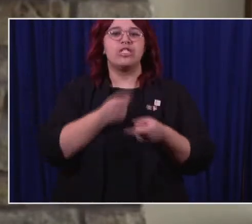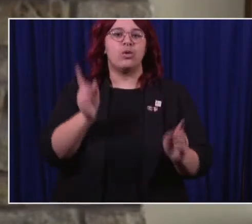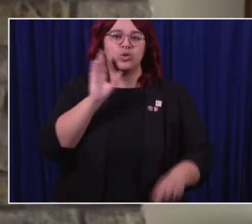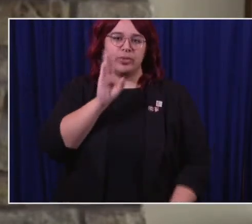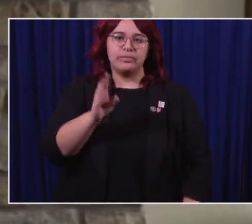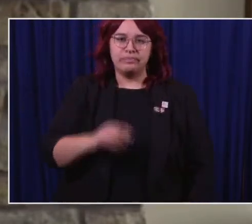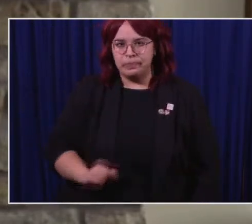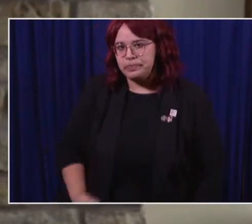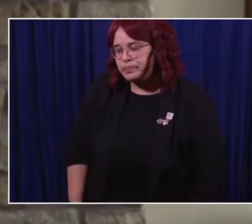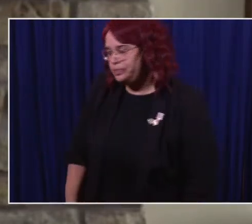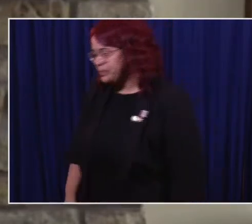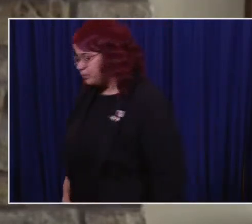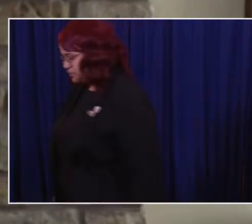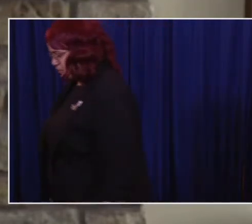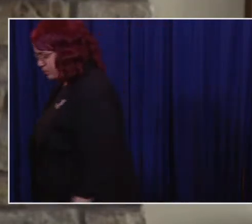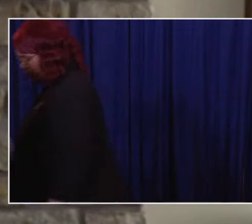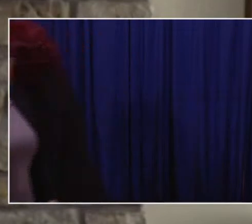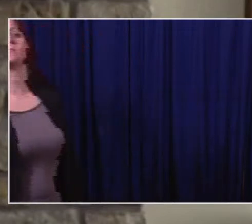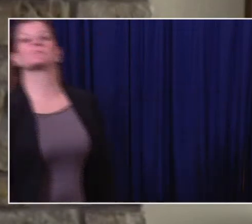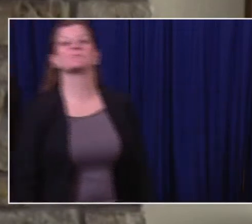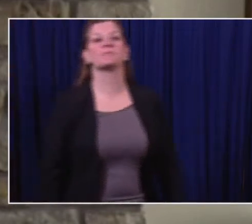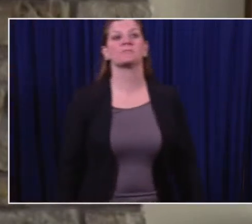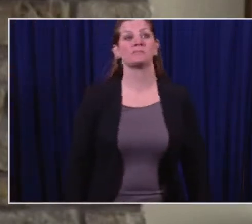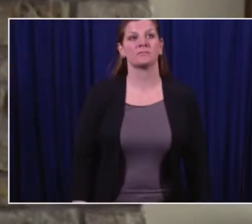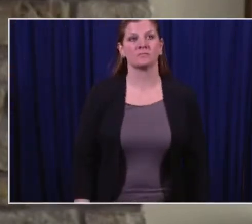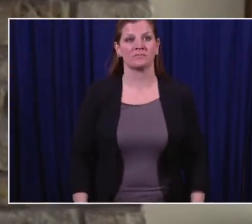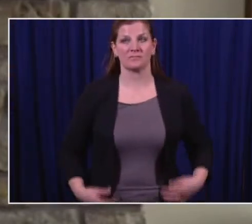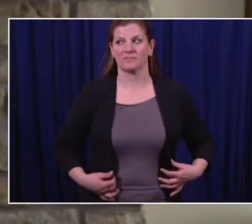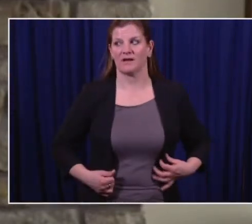Next question is from Bill Ingalls, Ohio.